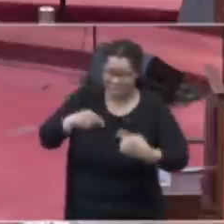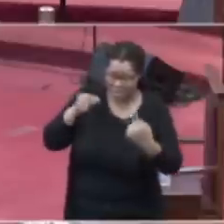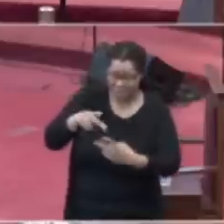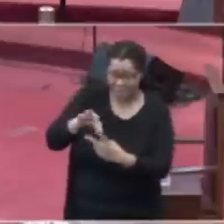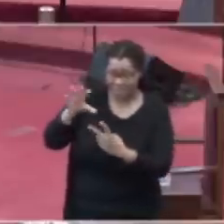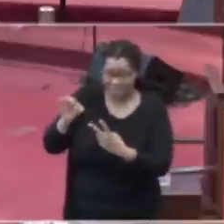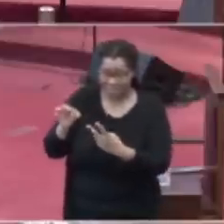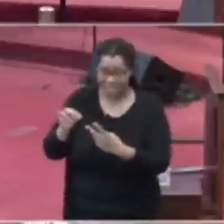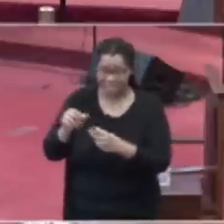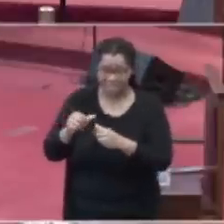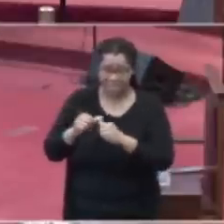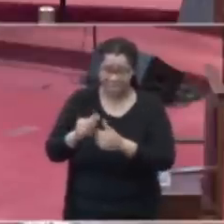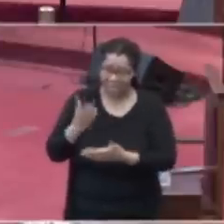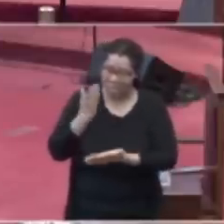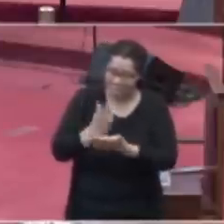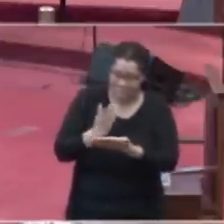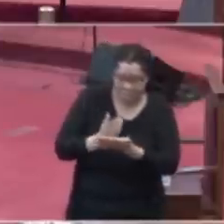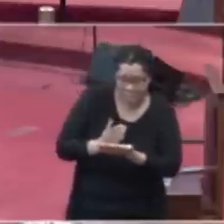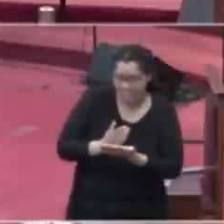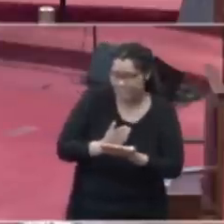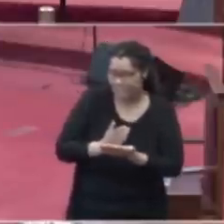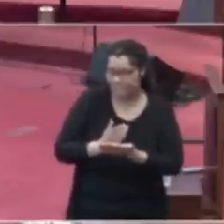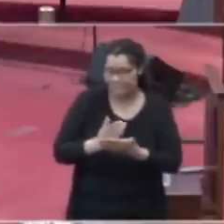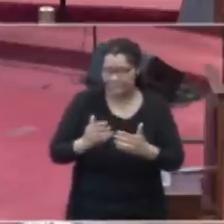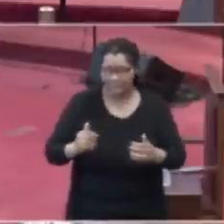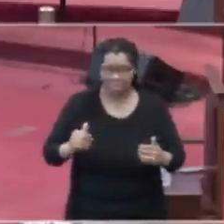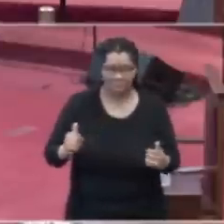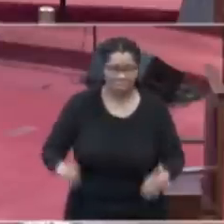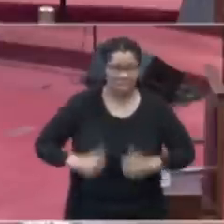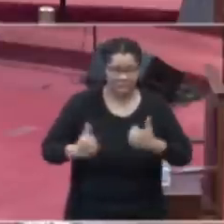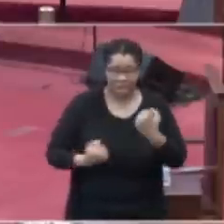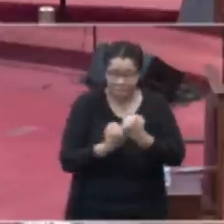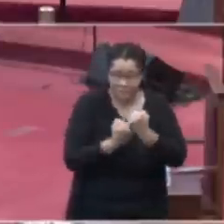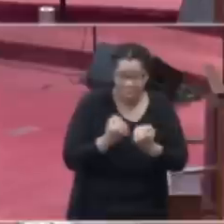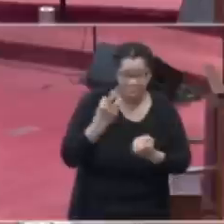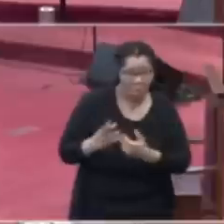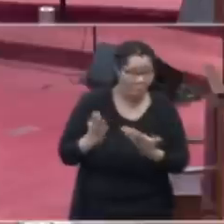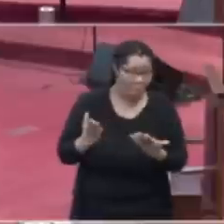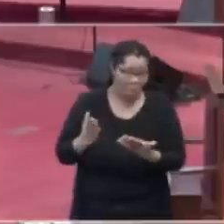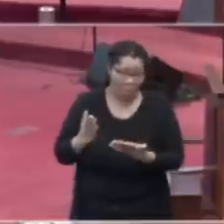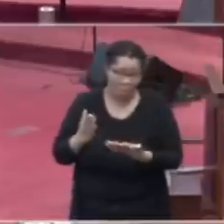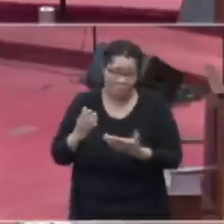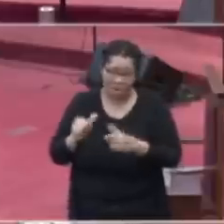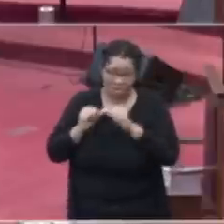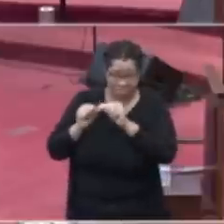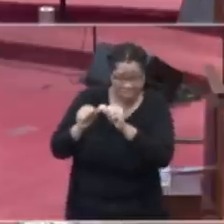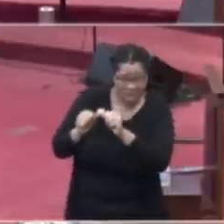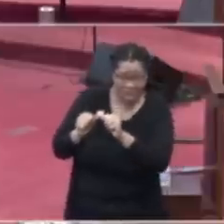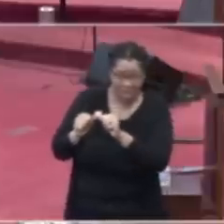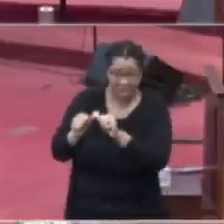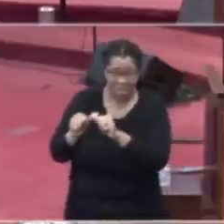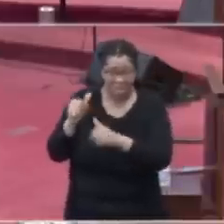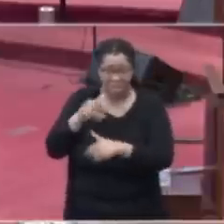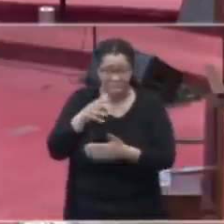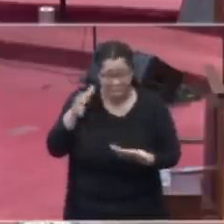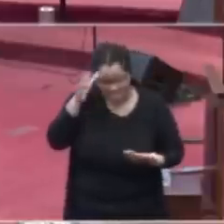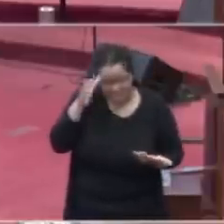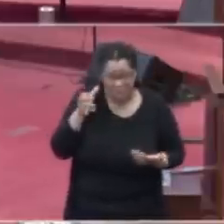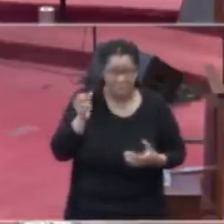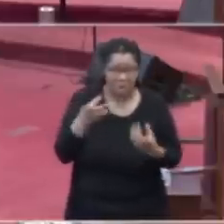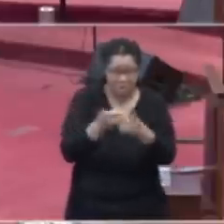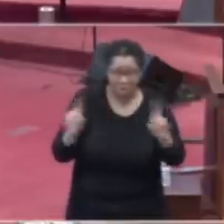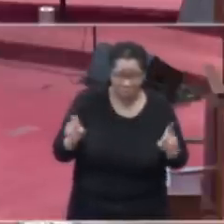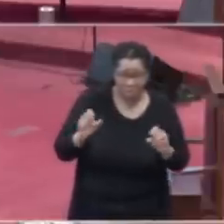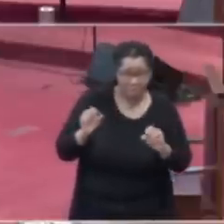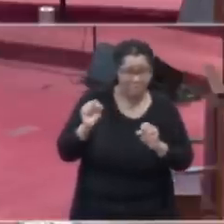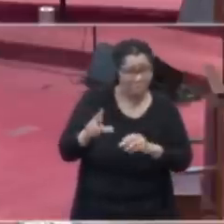choice. Do we tell them to pull the plug or do we keep it in and see what happens to mama or daddy pass? Do I divorce or do